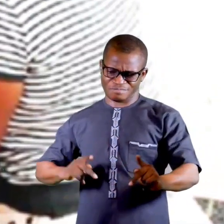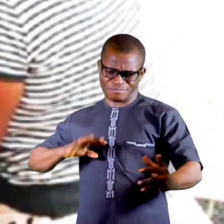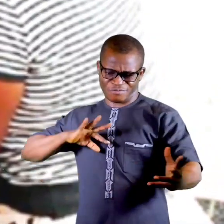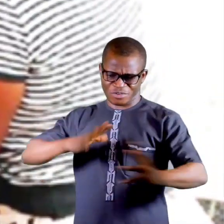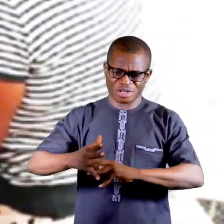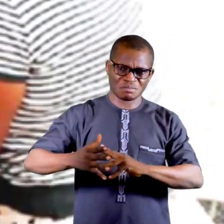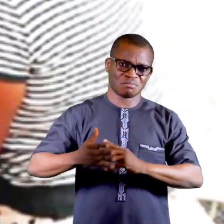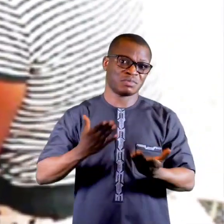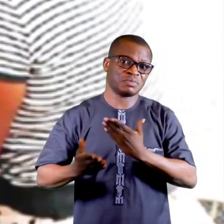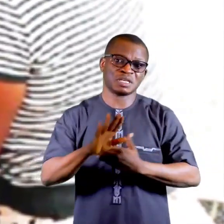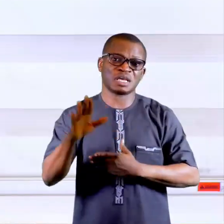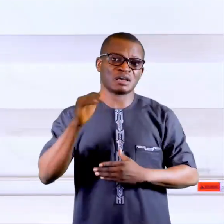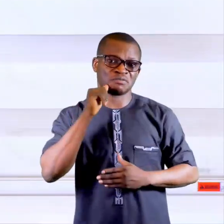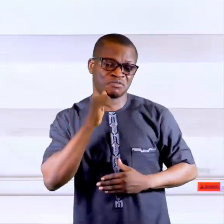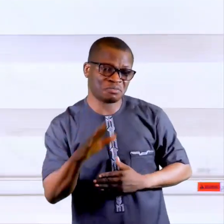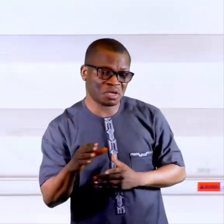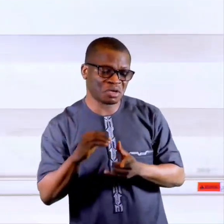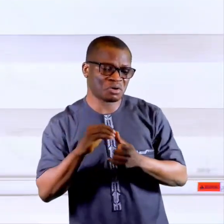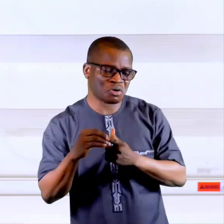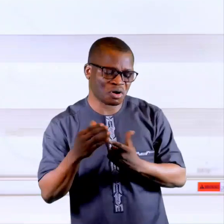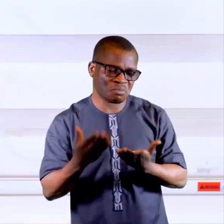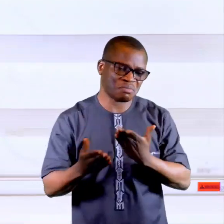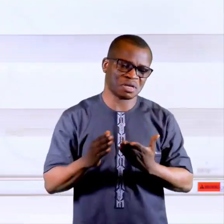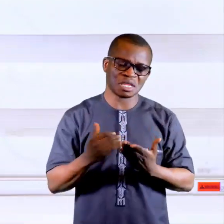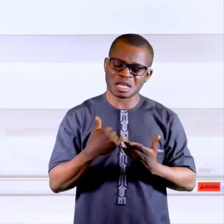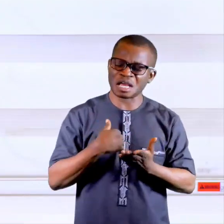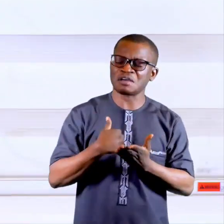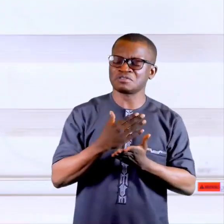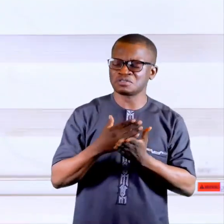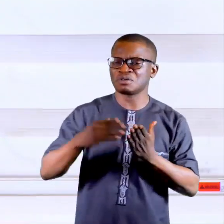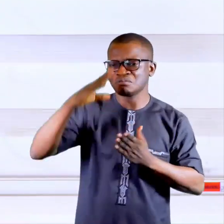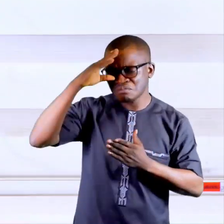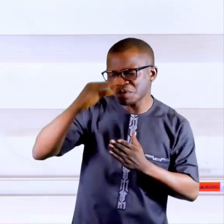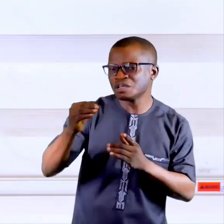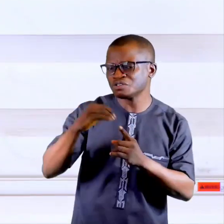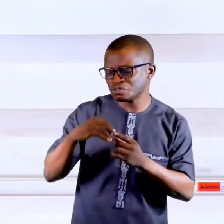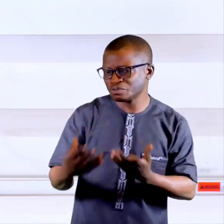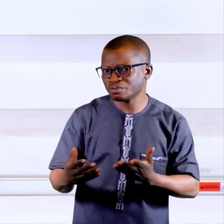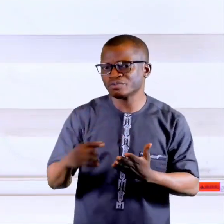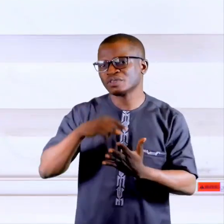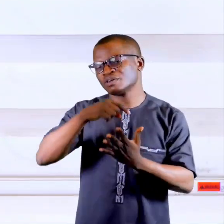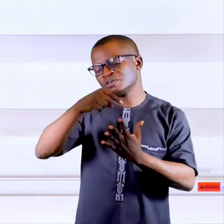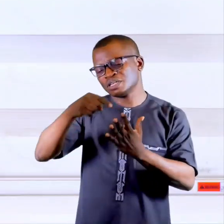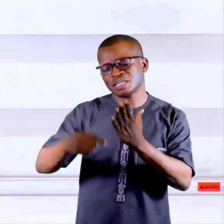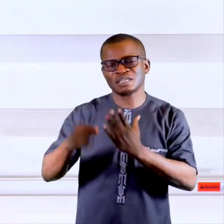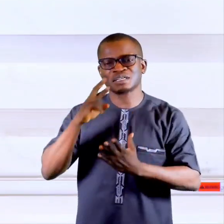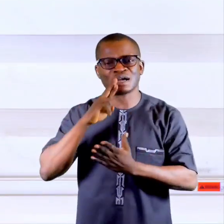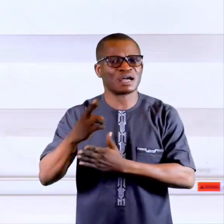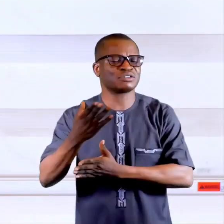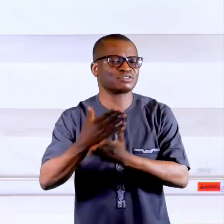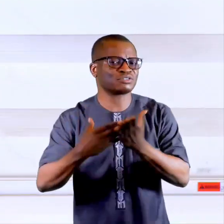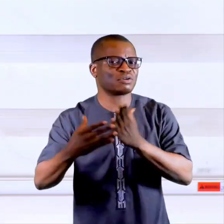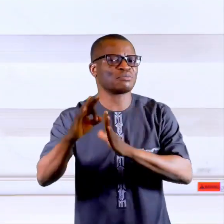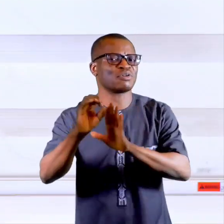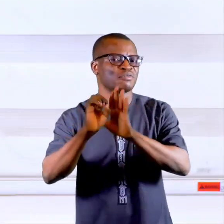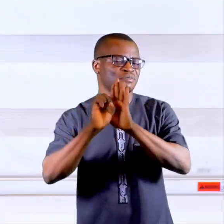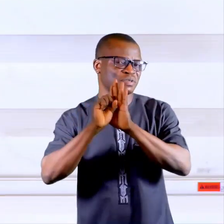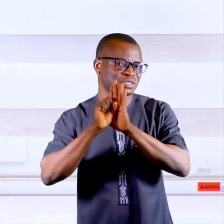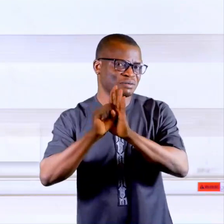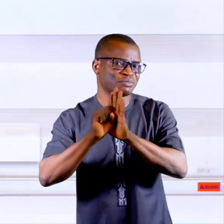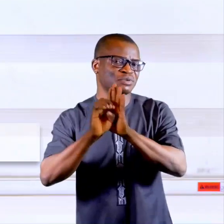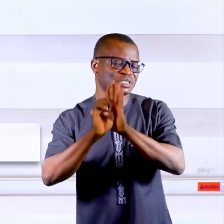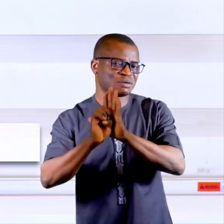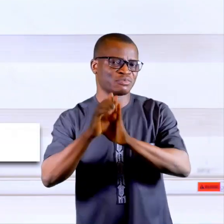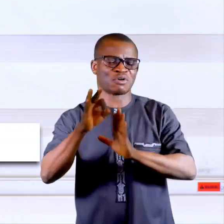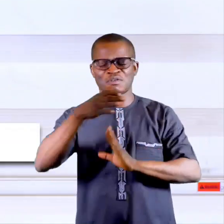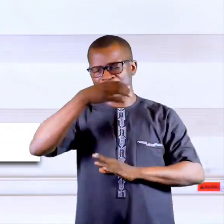Maybe because they are females, or maybe because they are males too. So those are some of the examples